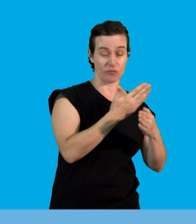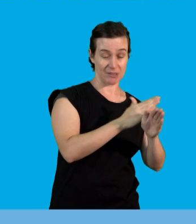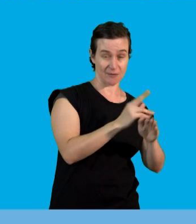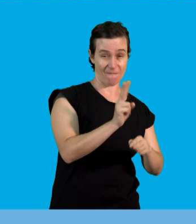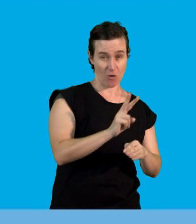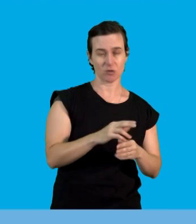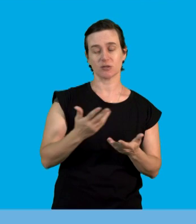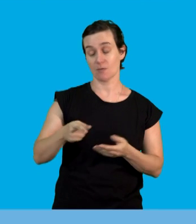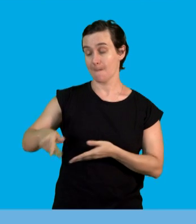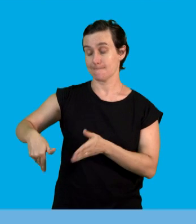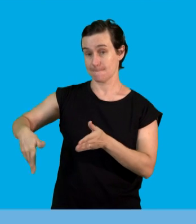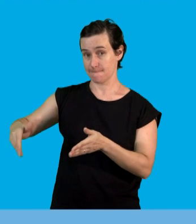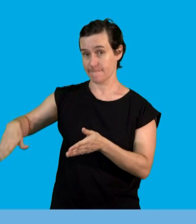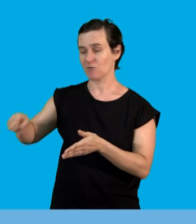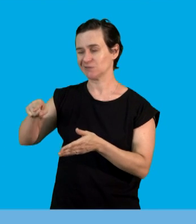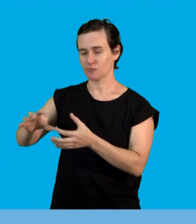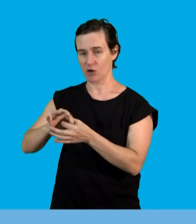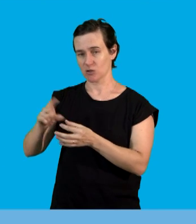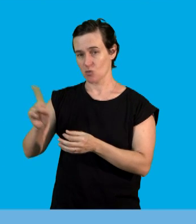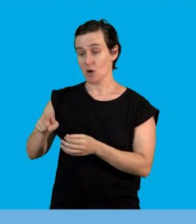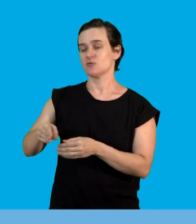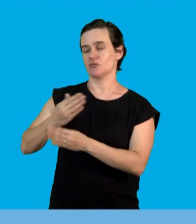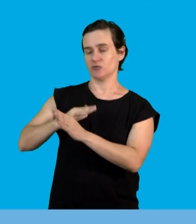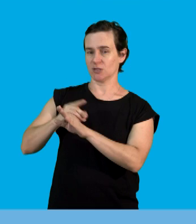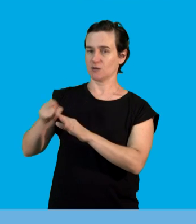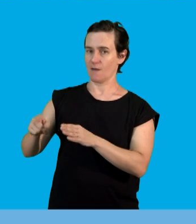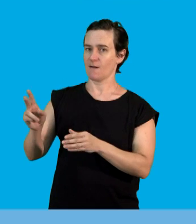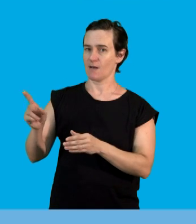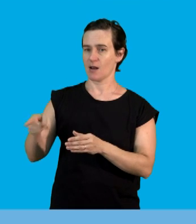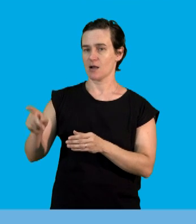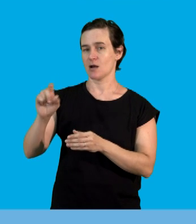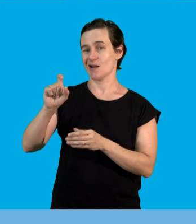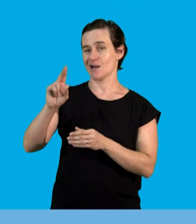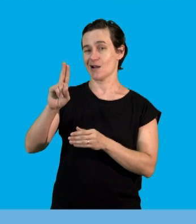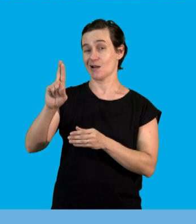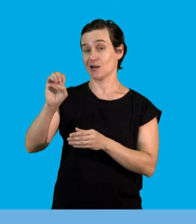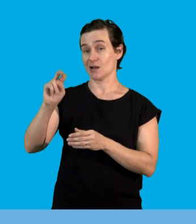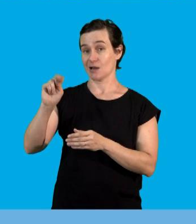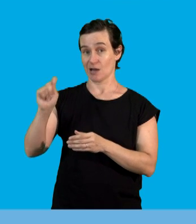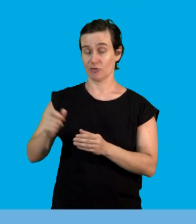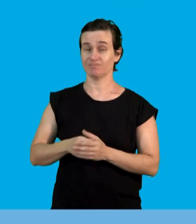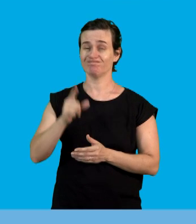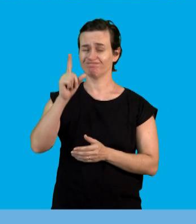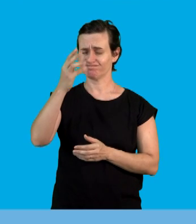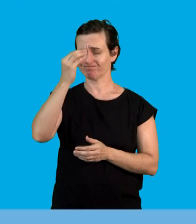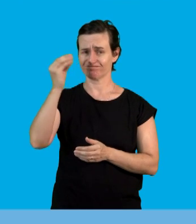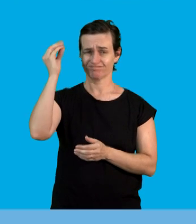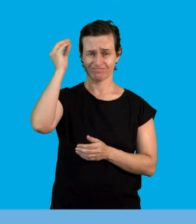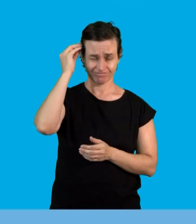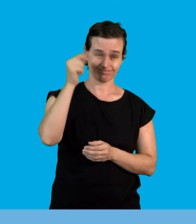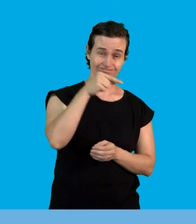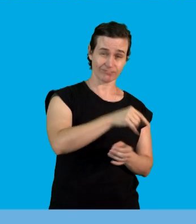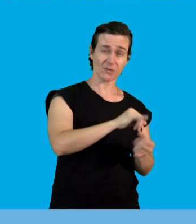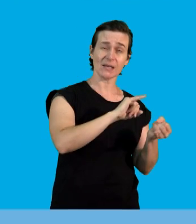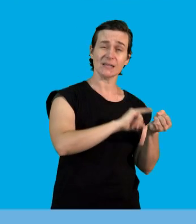the voltage, whereas in parallel, the relationship between the resistance and current. But then remember, in series, what is